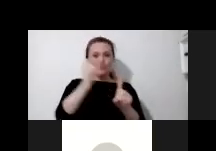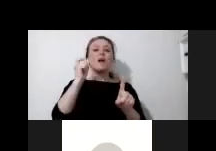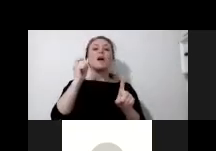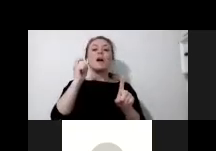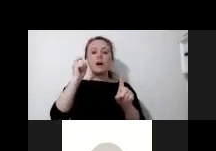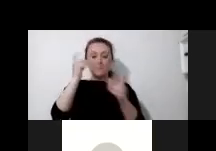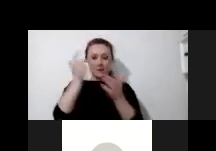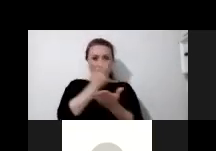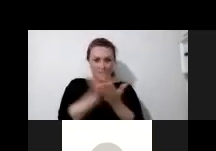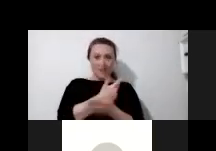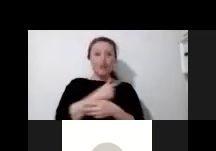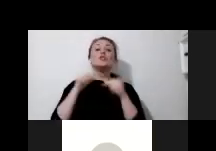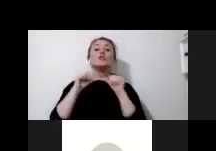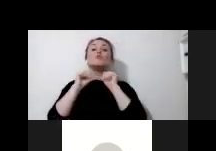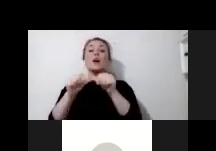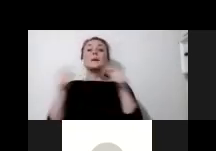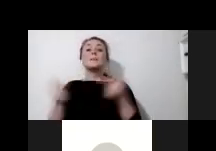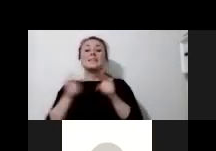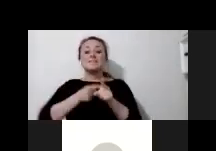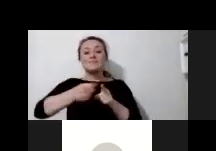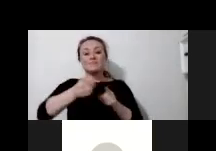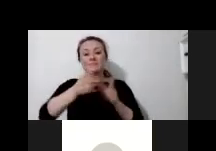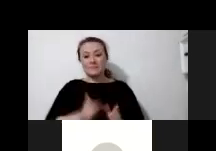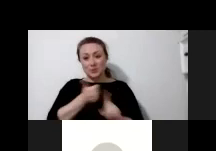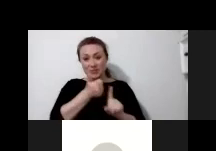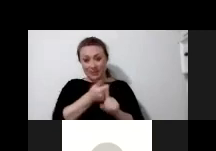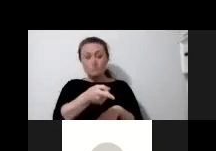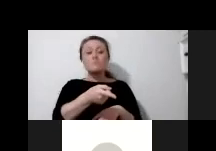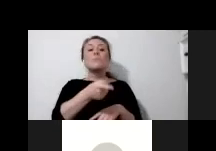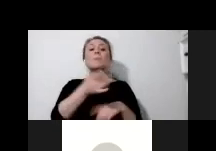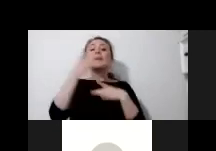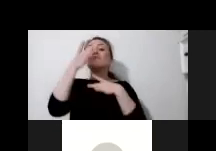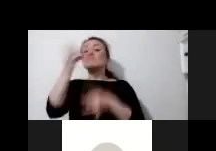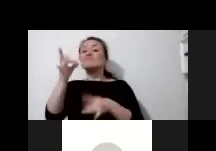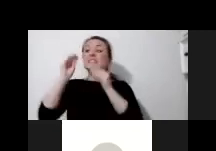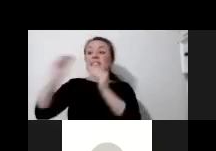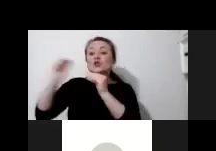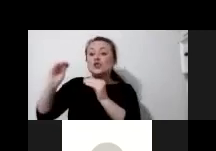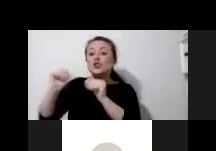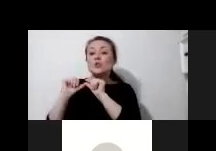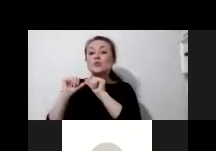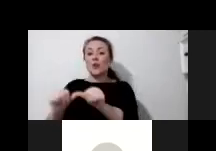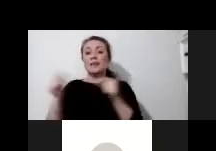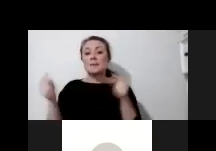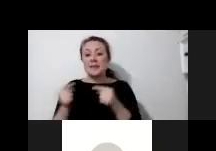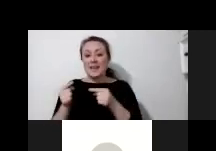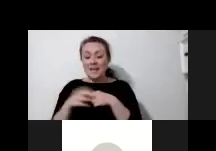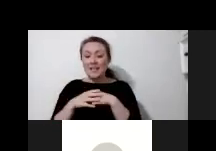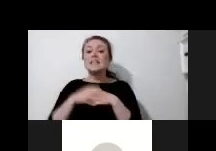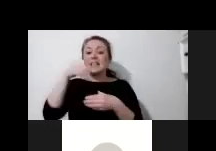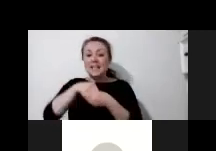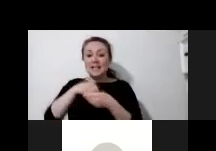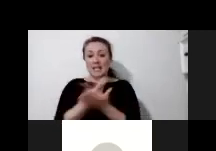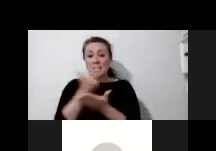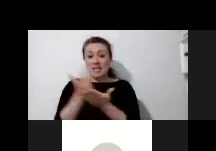specialist. She's interested in teaching chronic pain in Ghana,